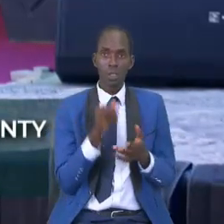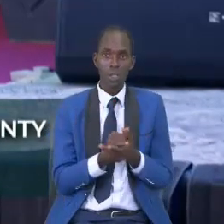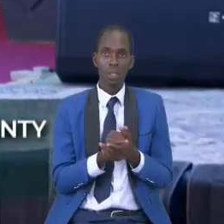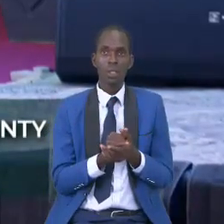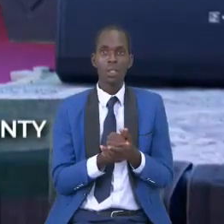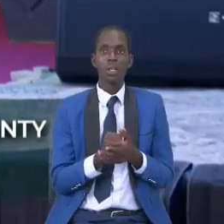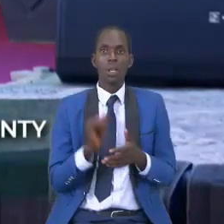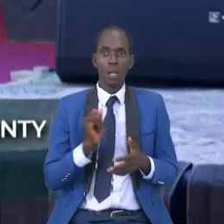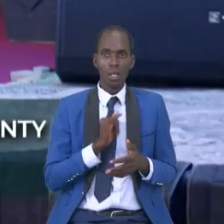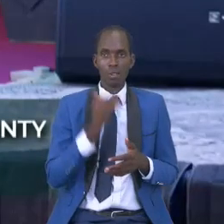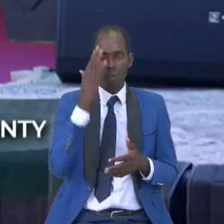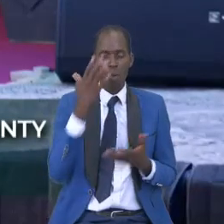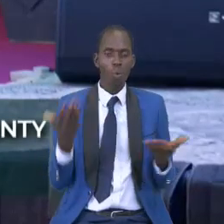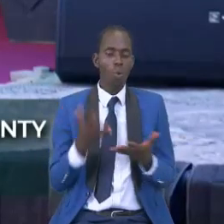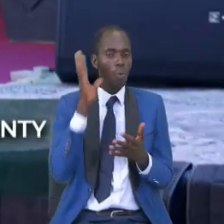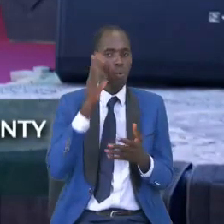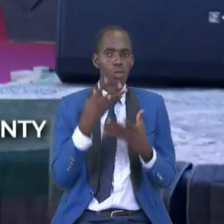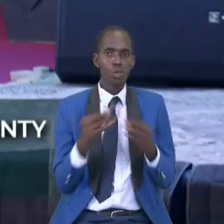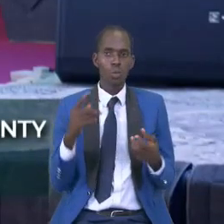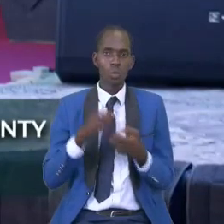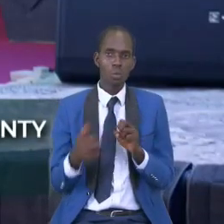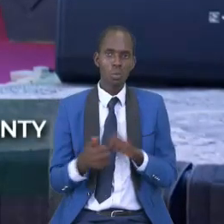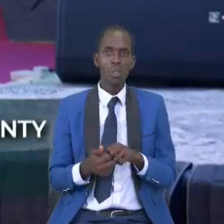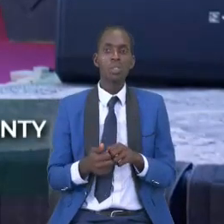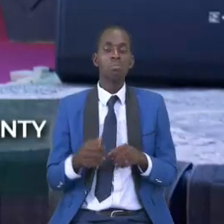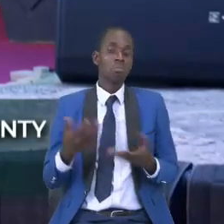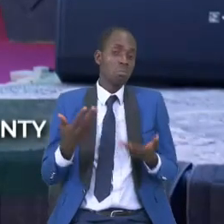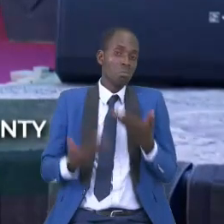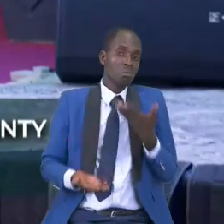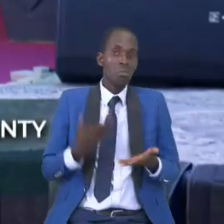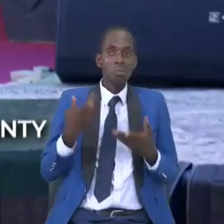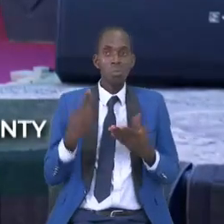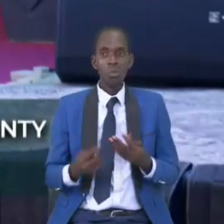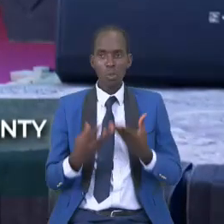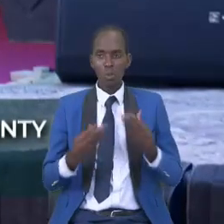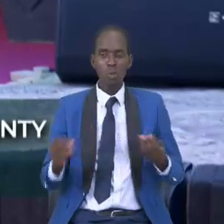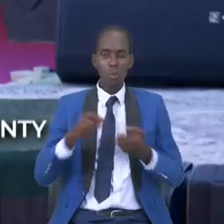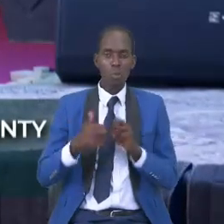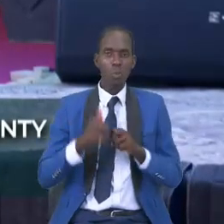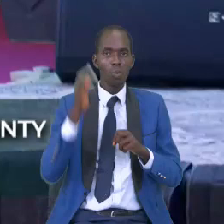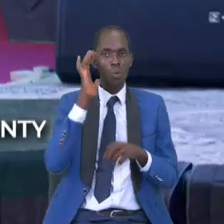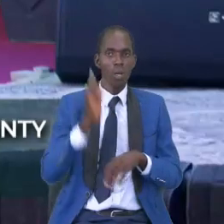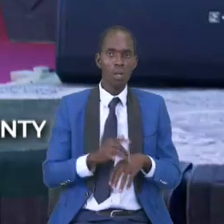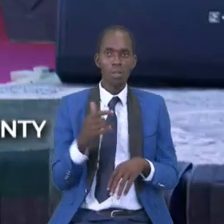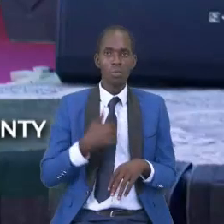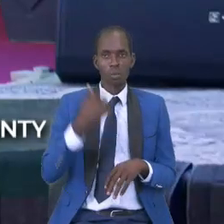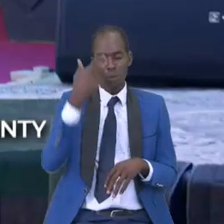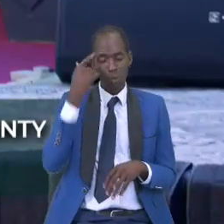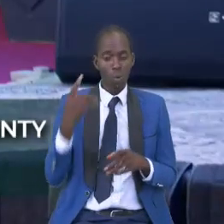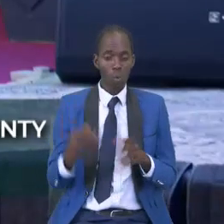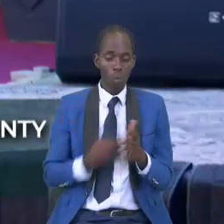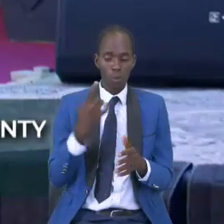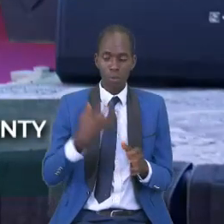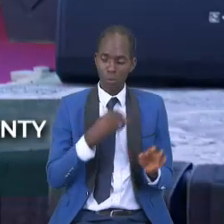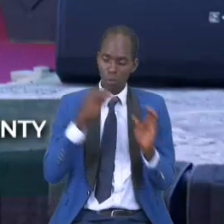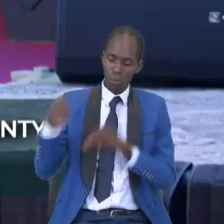though the solution to the problem will affect me, because once you cast me out, the source of your trouble, and I